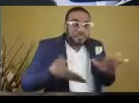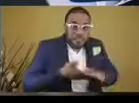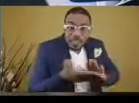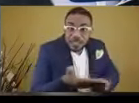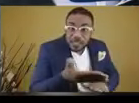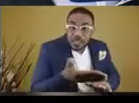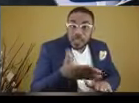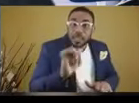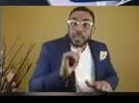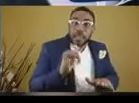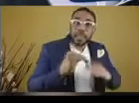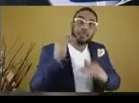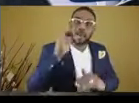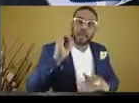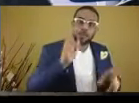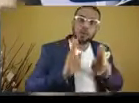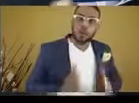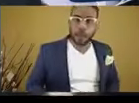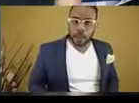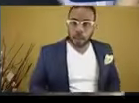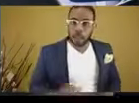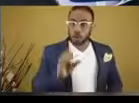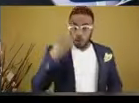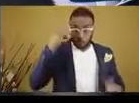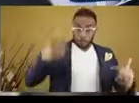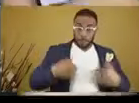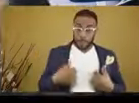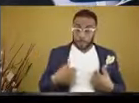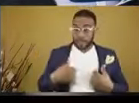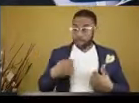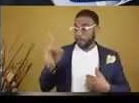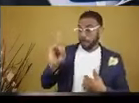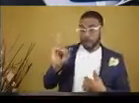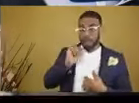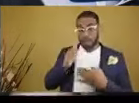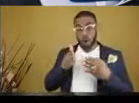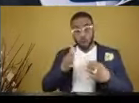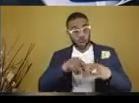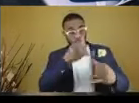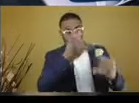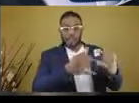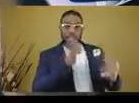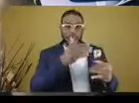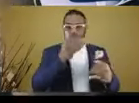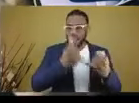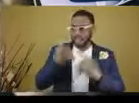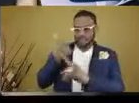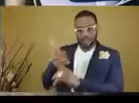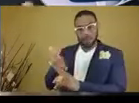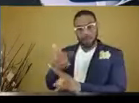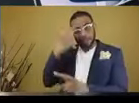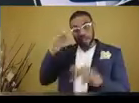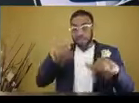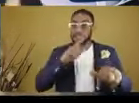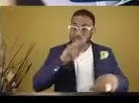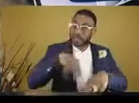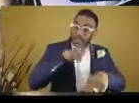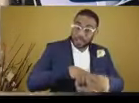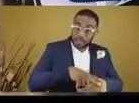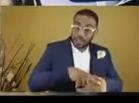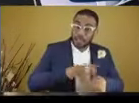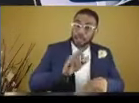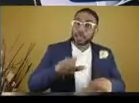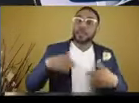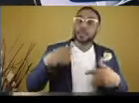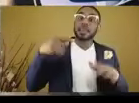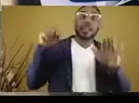the advancement of humanity. And so for me, democracy is a means to an end, not an end in itself, because this is a nation that has